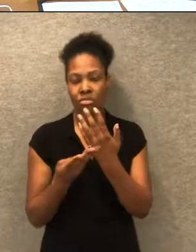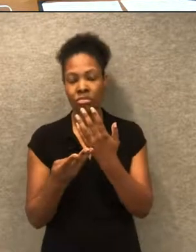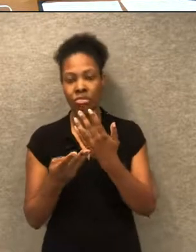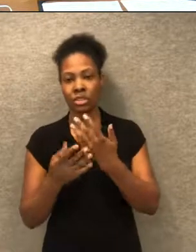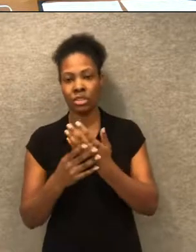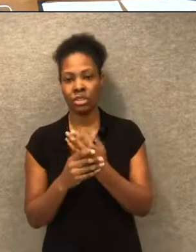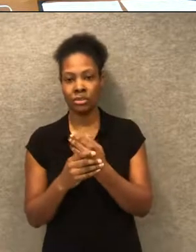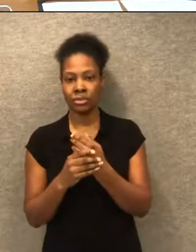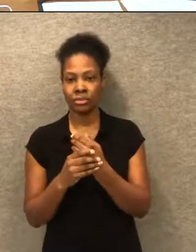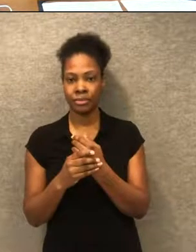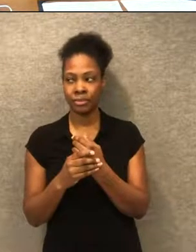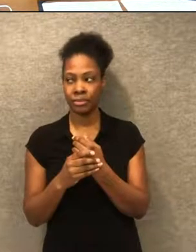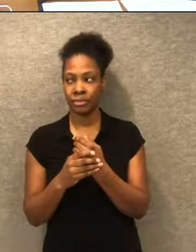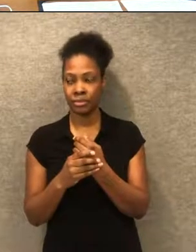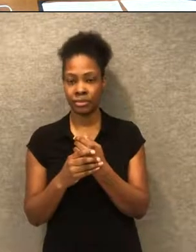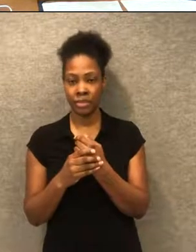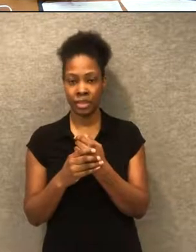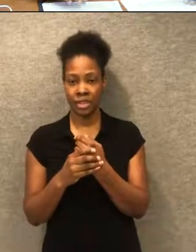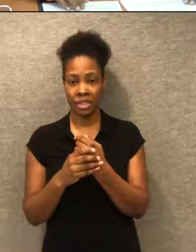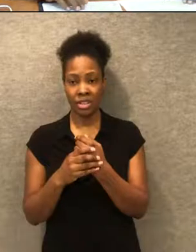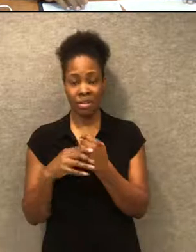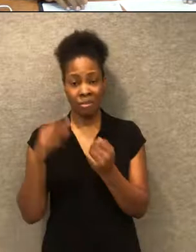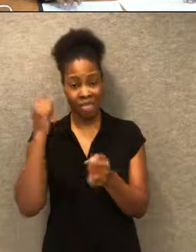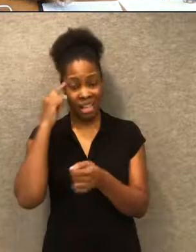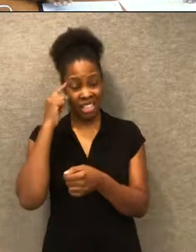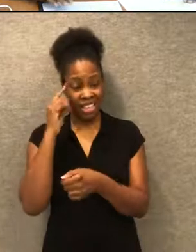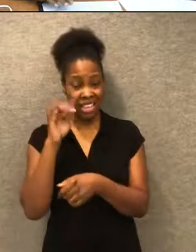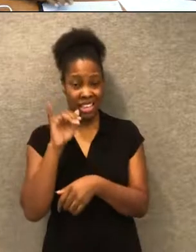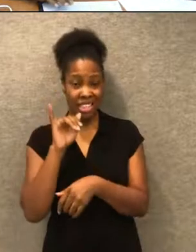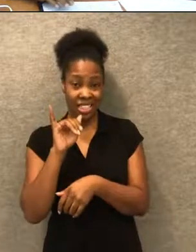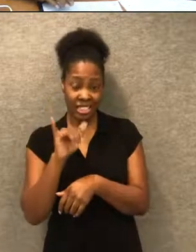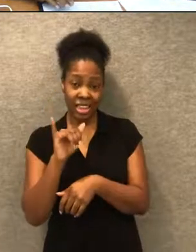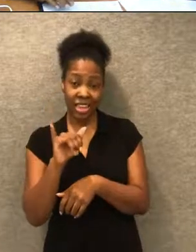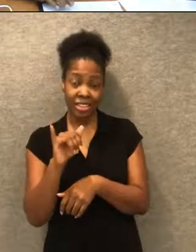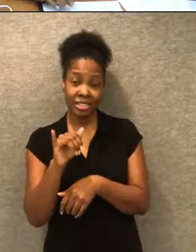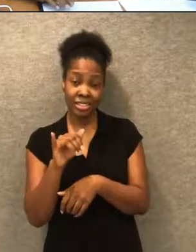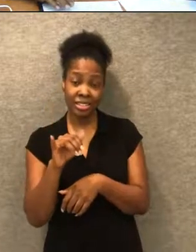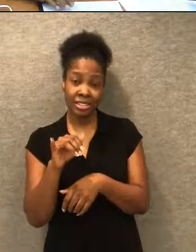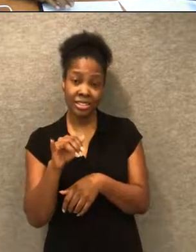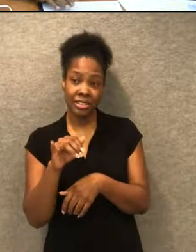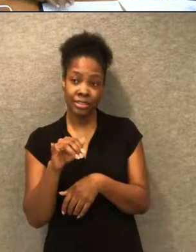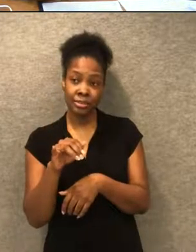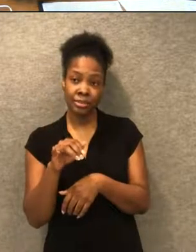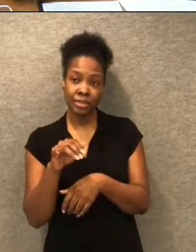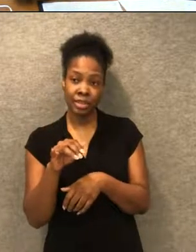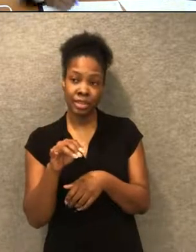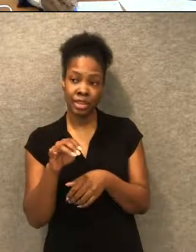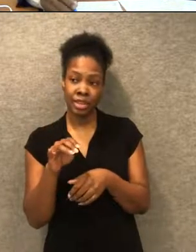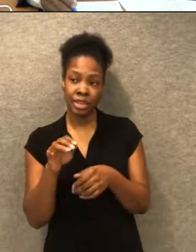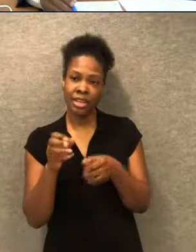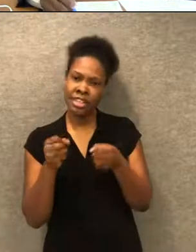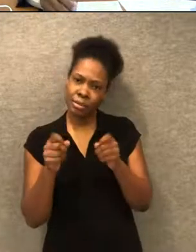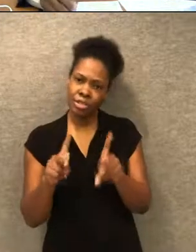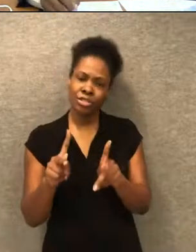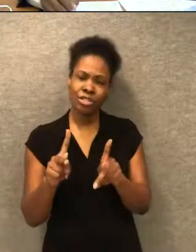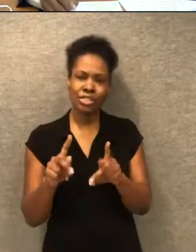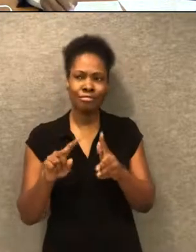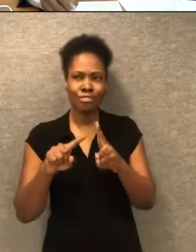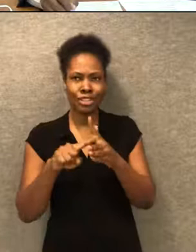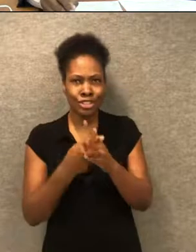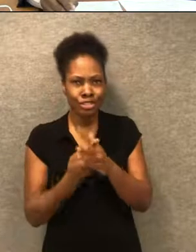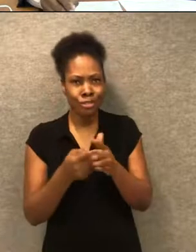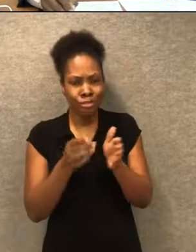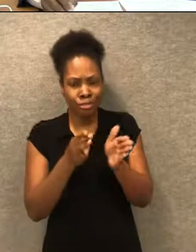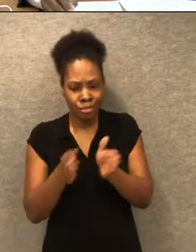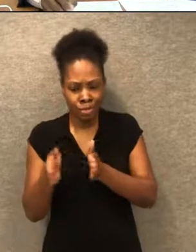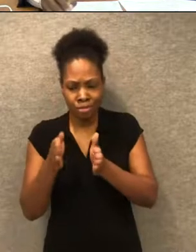I think in that, in and of itself, I think that there's some opportunity to kind of phase yourself back to work. I think part of